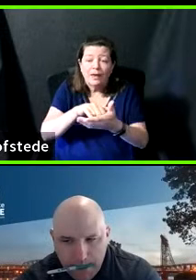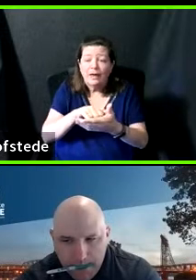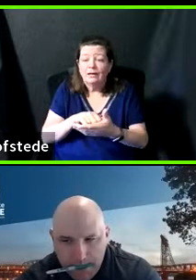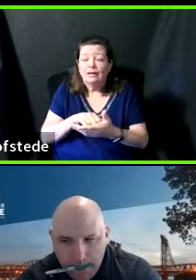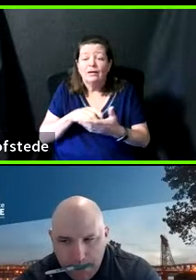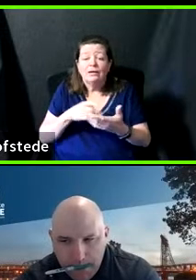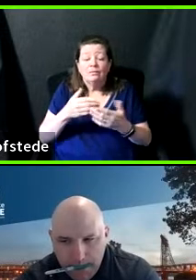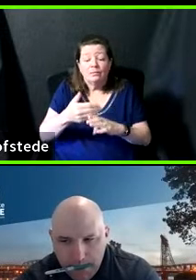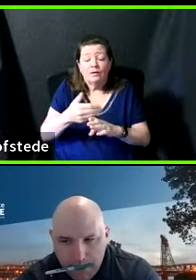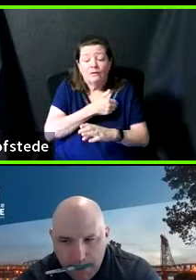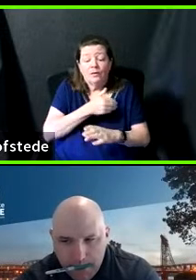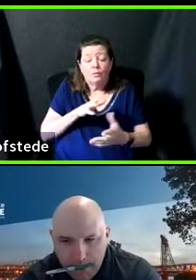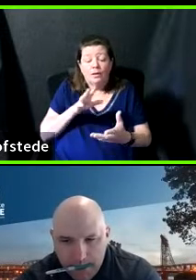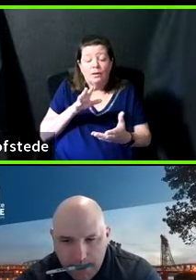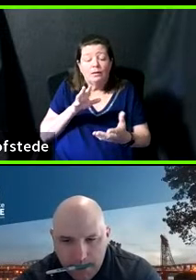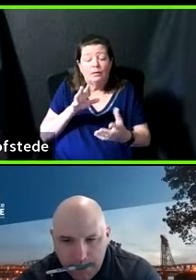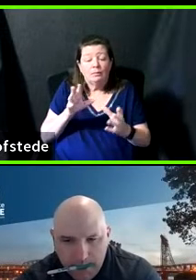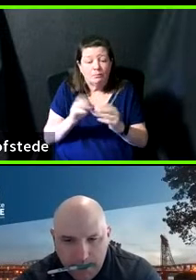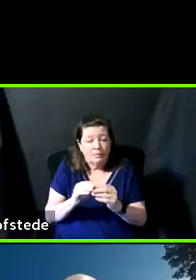again.